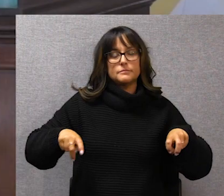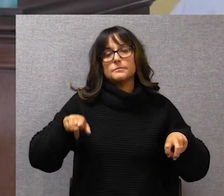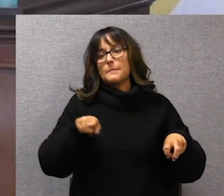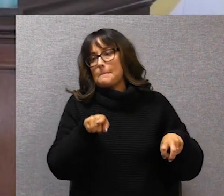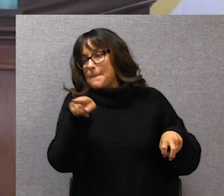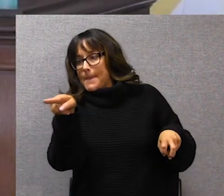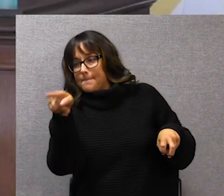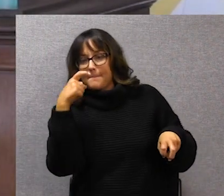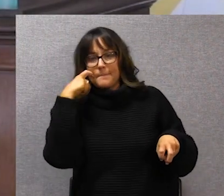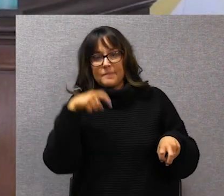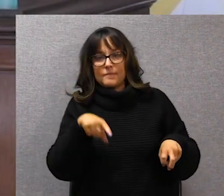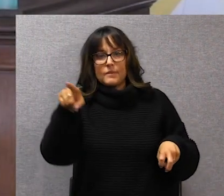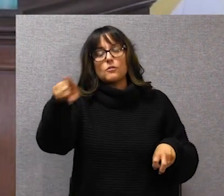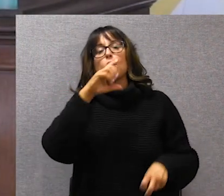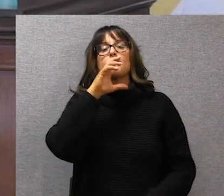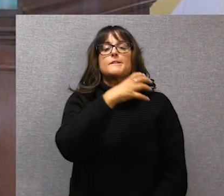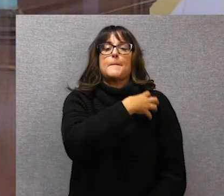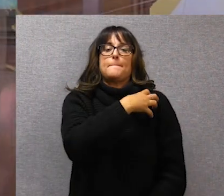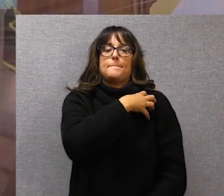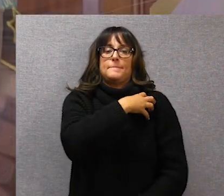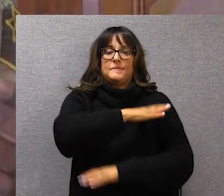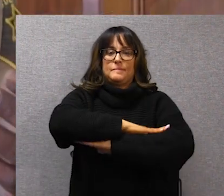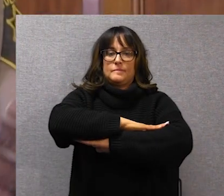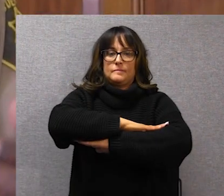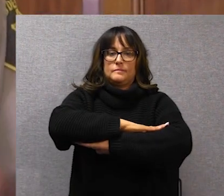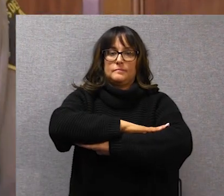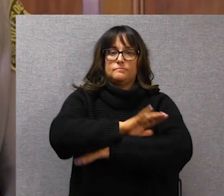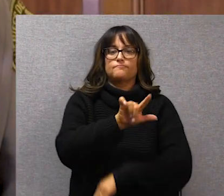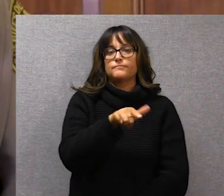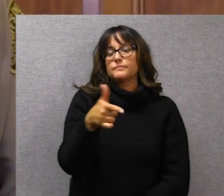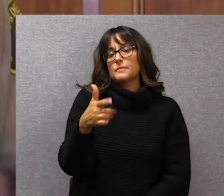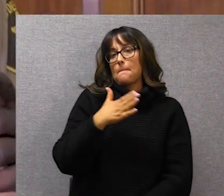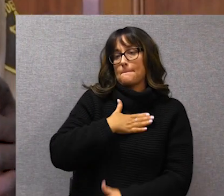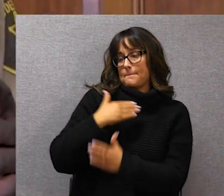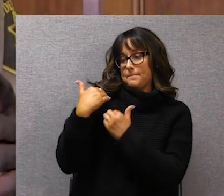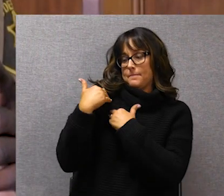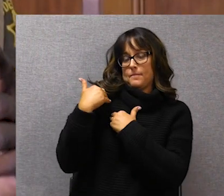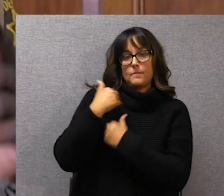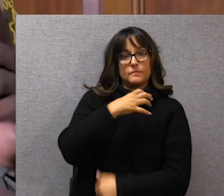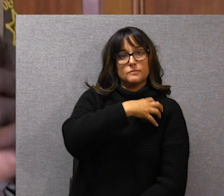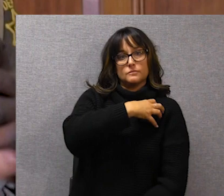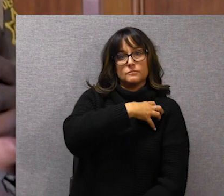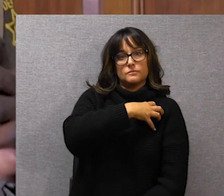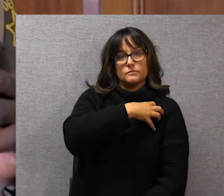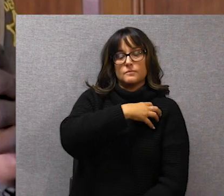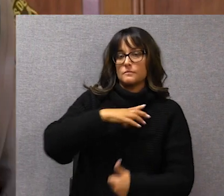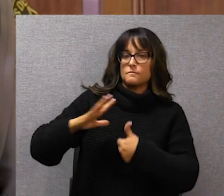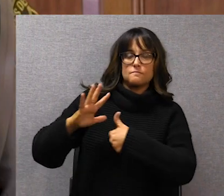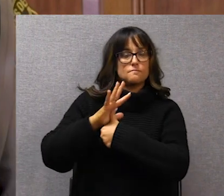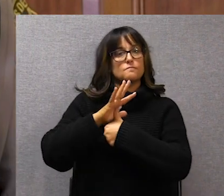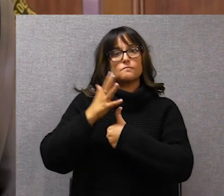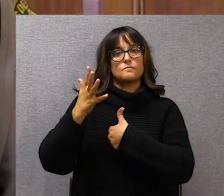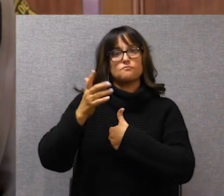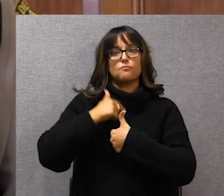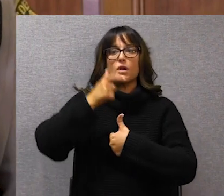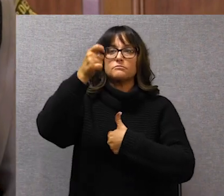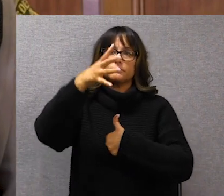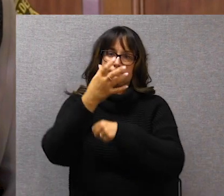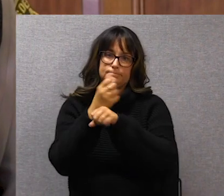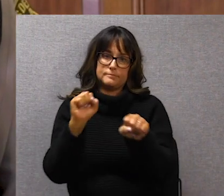have the bailiff's desk. My job as a bailiff, first of all, is to make sure the judge is